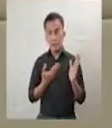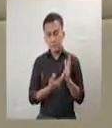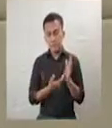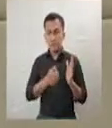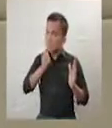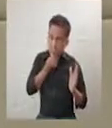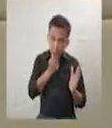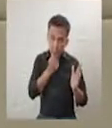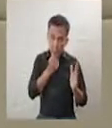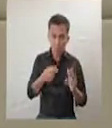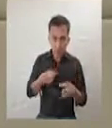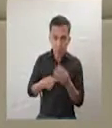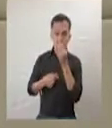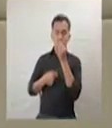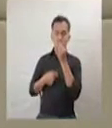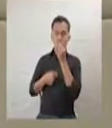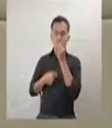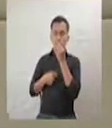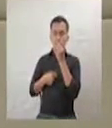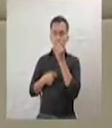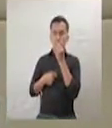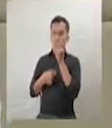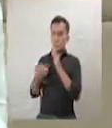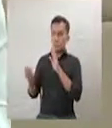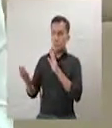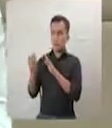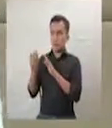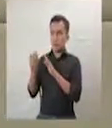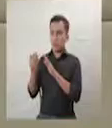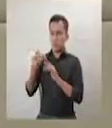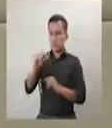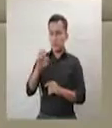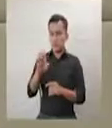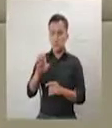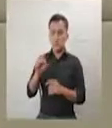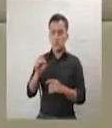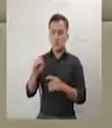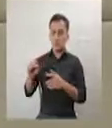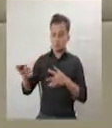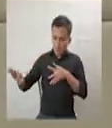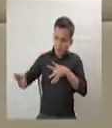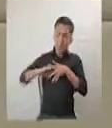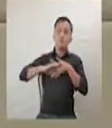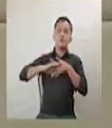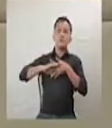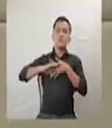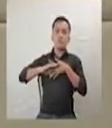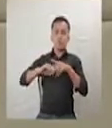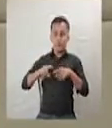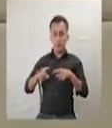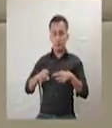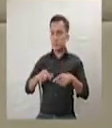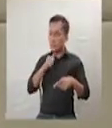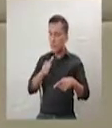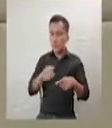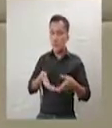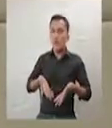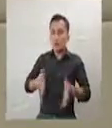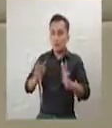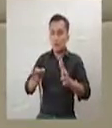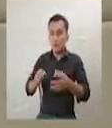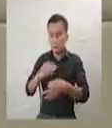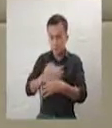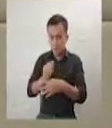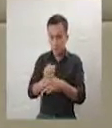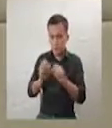are incorrect, and I will shut up and face all cases he will file against me. But if not, allow us to fix the